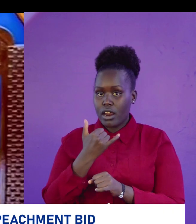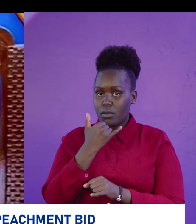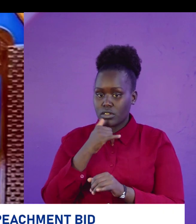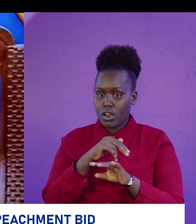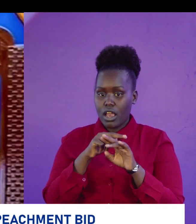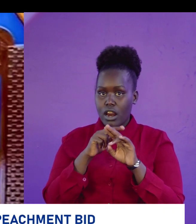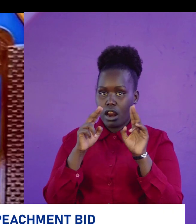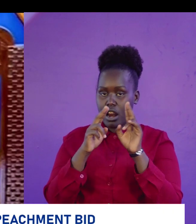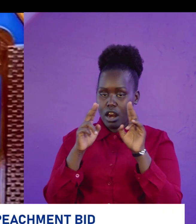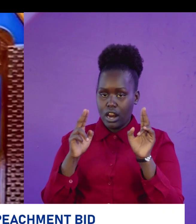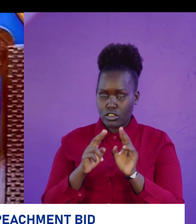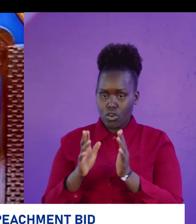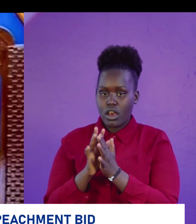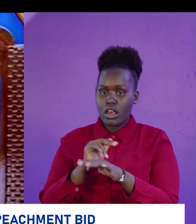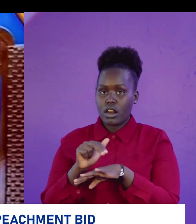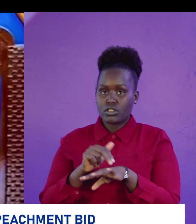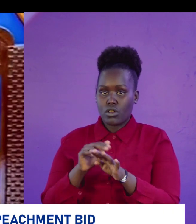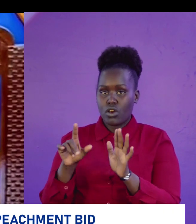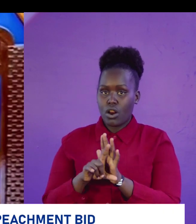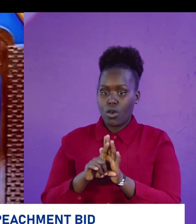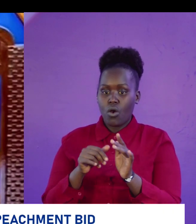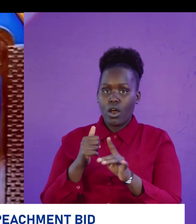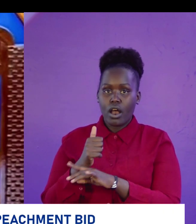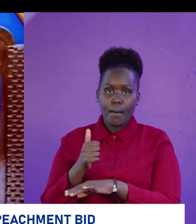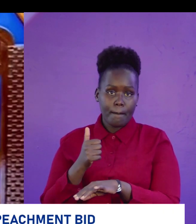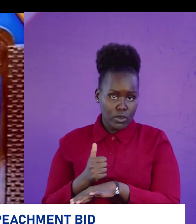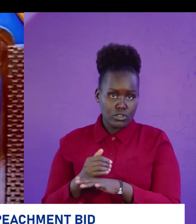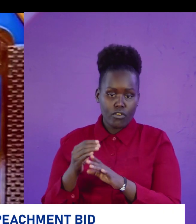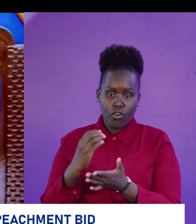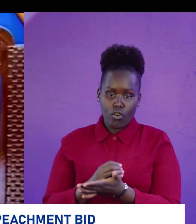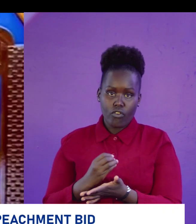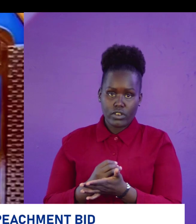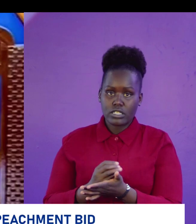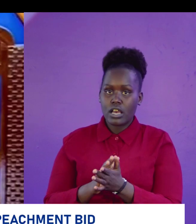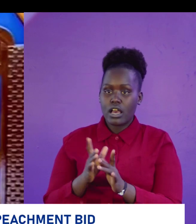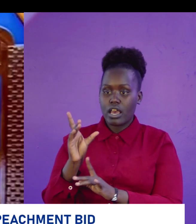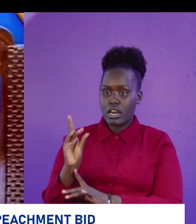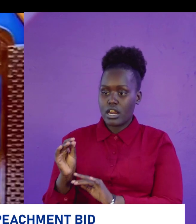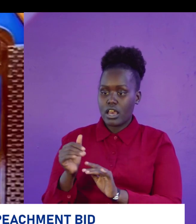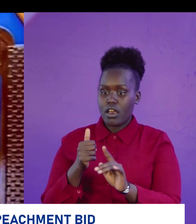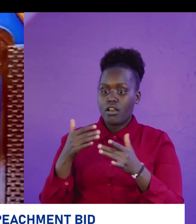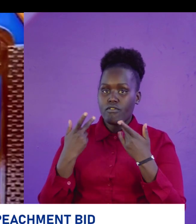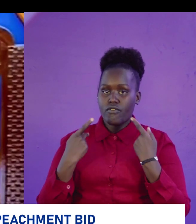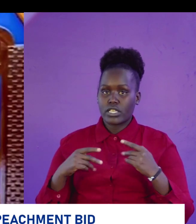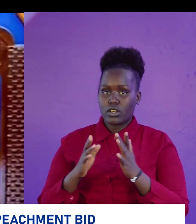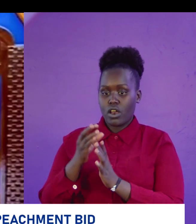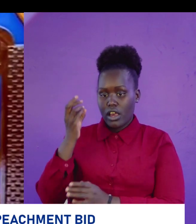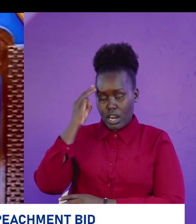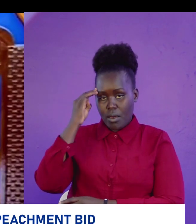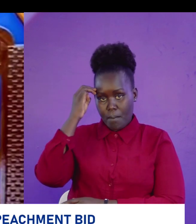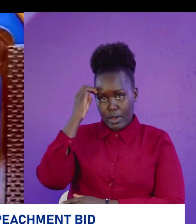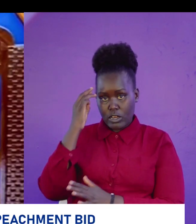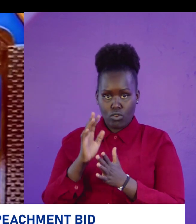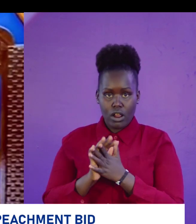international law. C. Abuse of office or gross misconduct. And D. Physical or mental incapacity